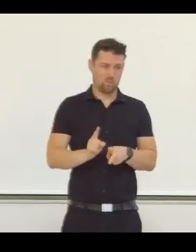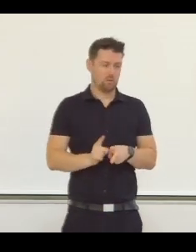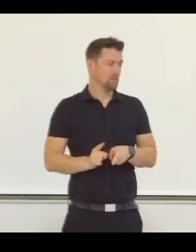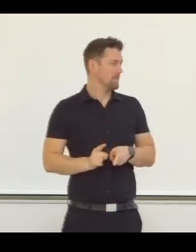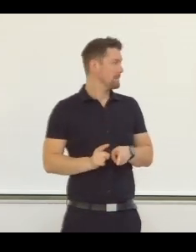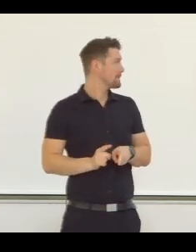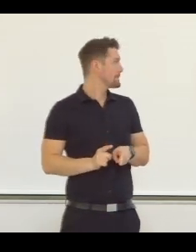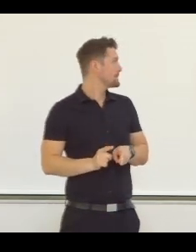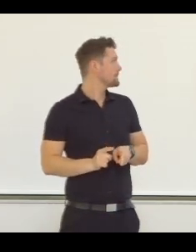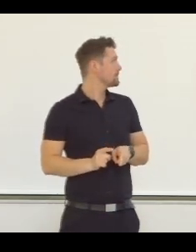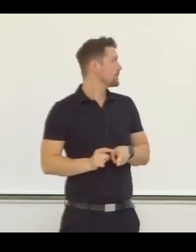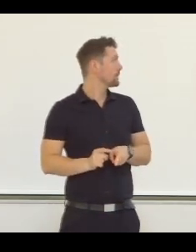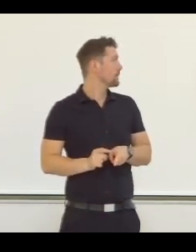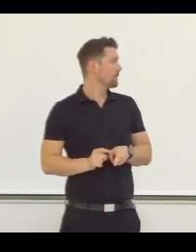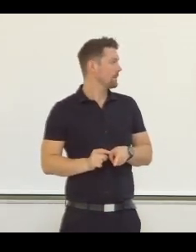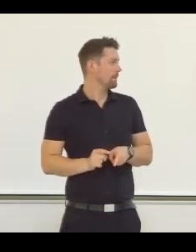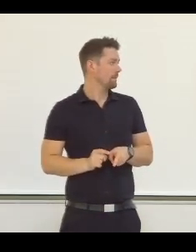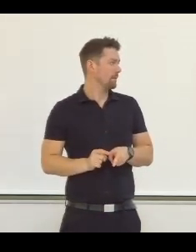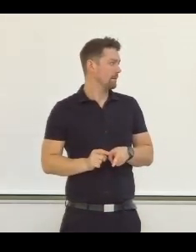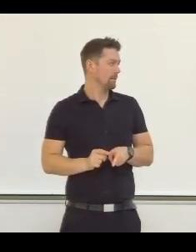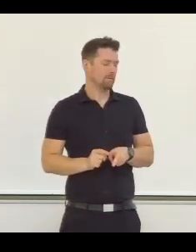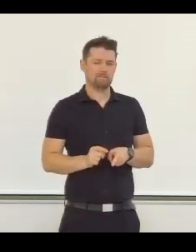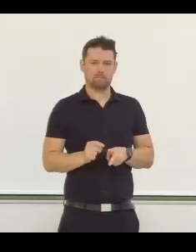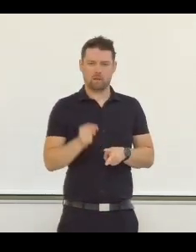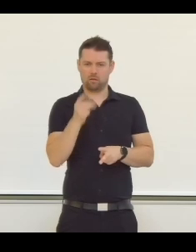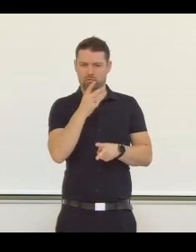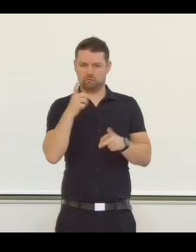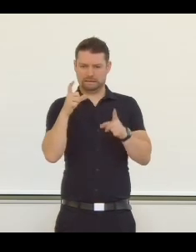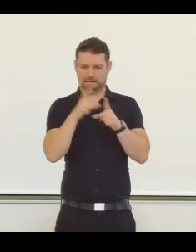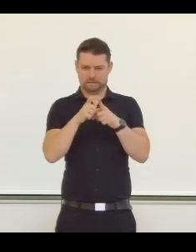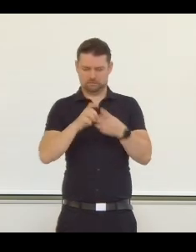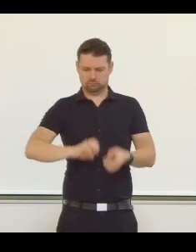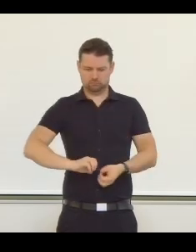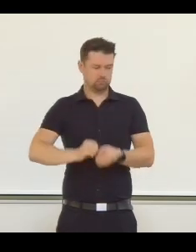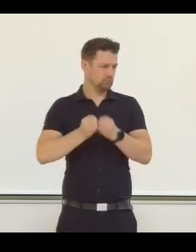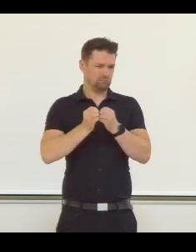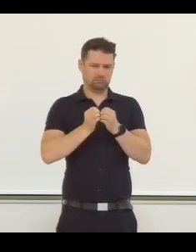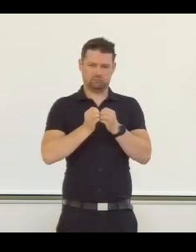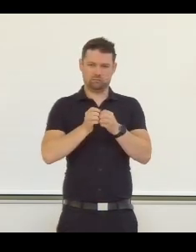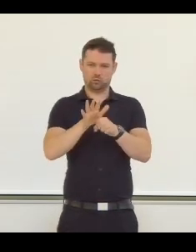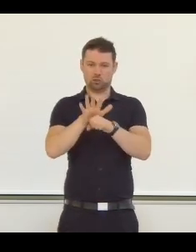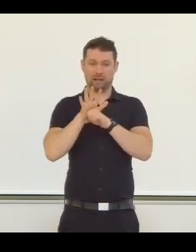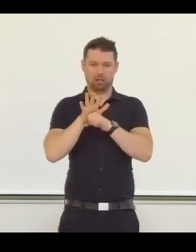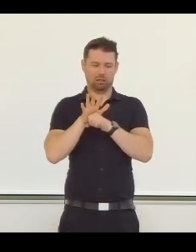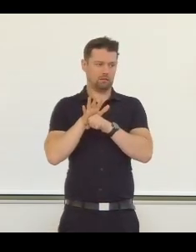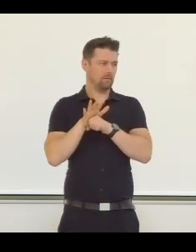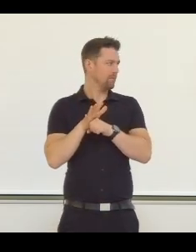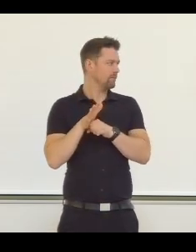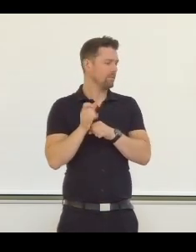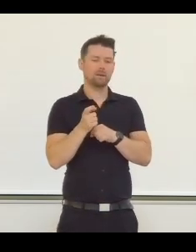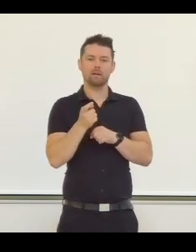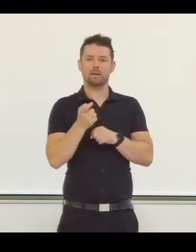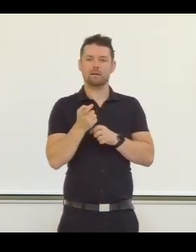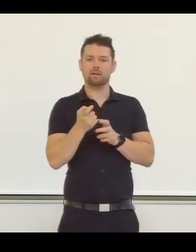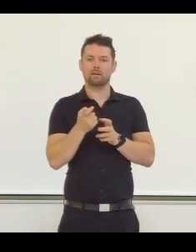a 3D printed or additively manufactured shield made from the material that's there